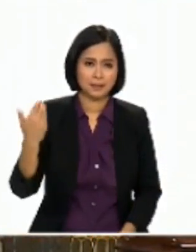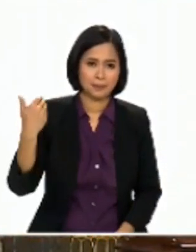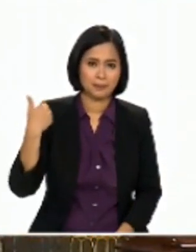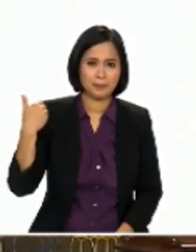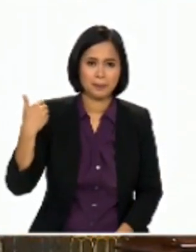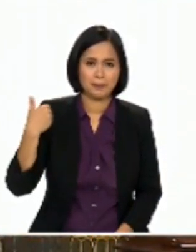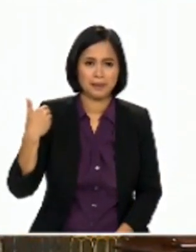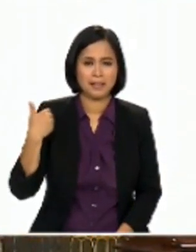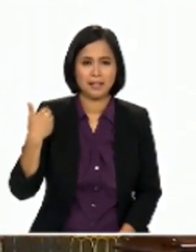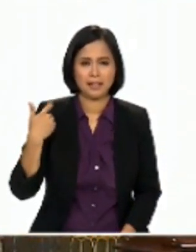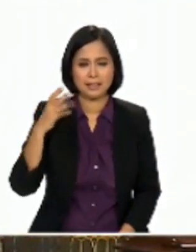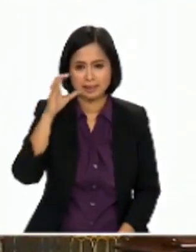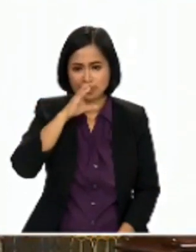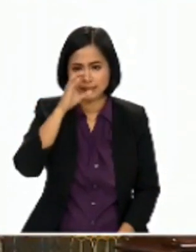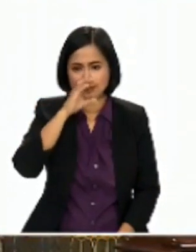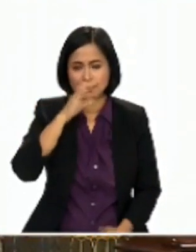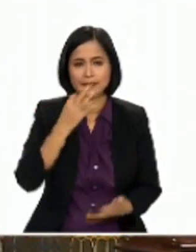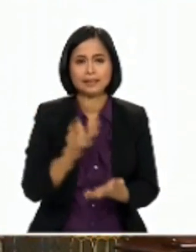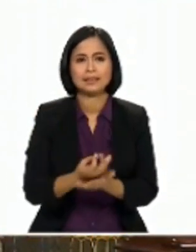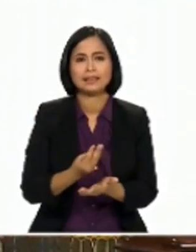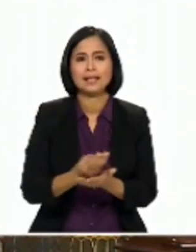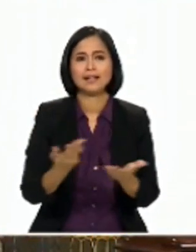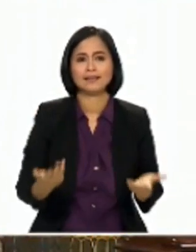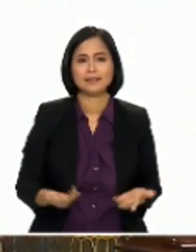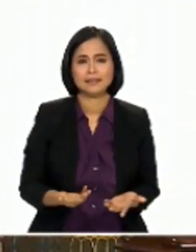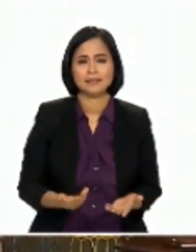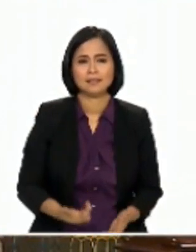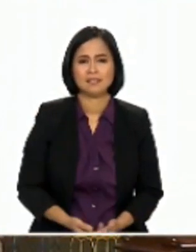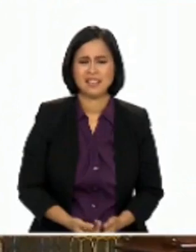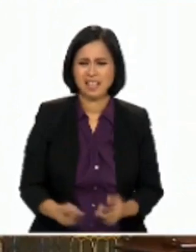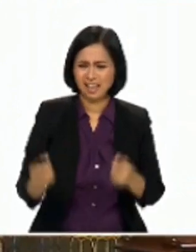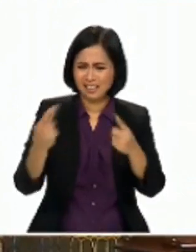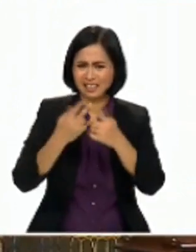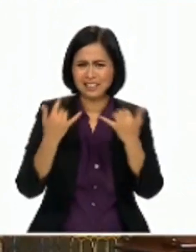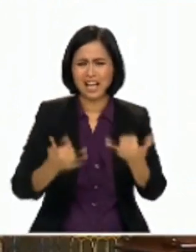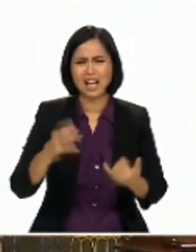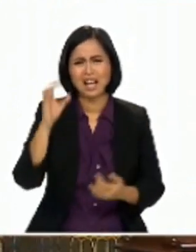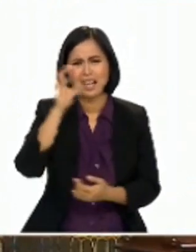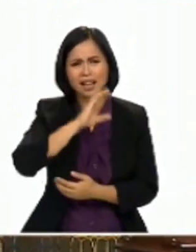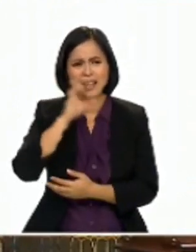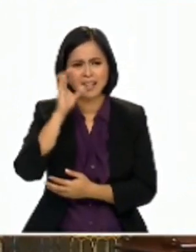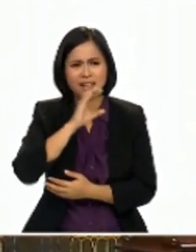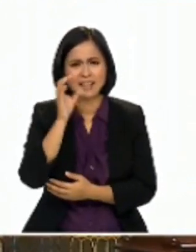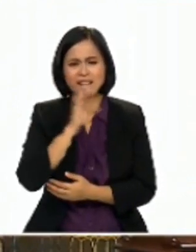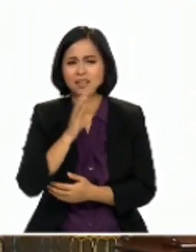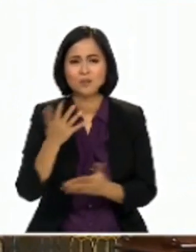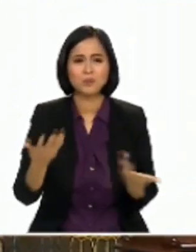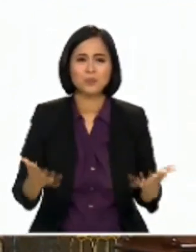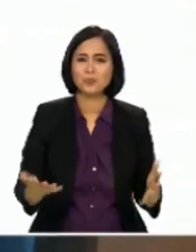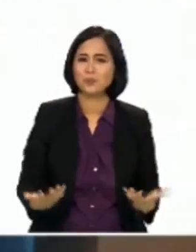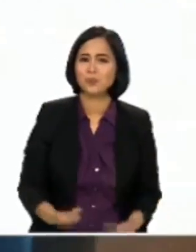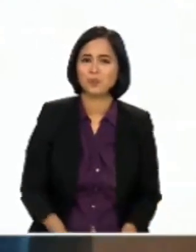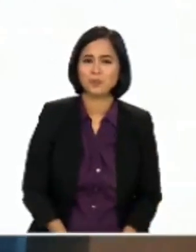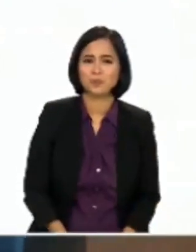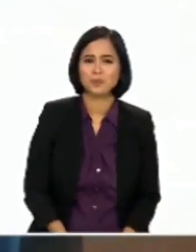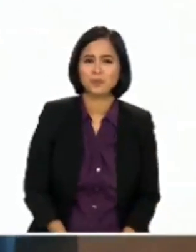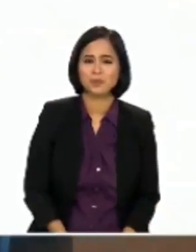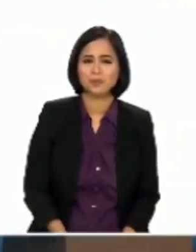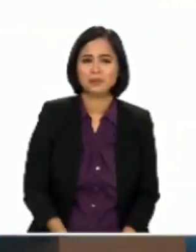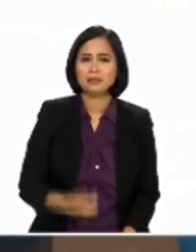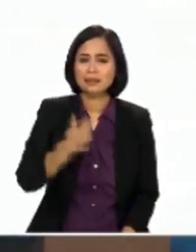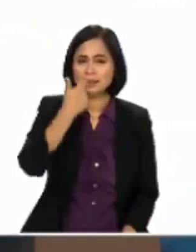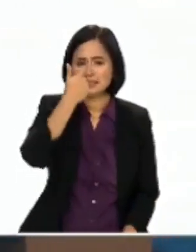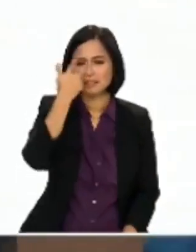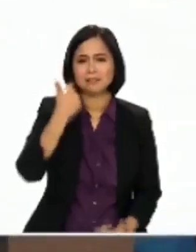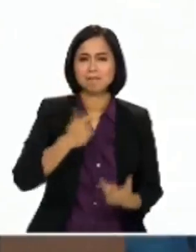I have yet to look for the man. Hanggang ngayon naghahanap ako, wala akong nakita. Kasi malaki ito,